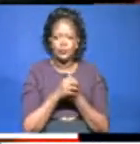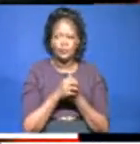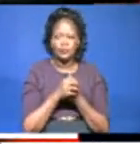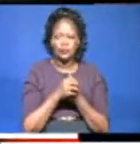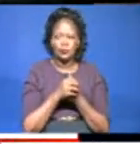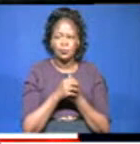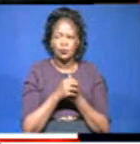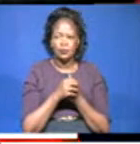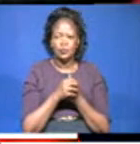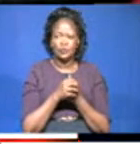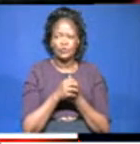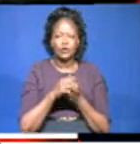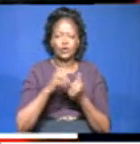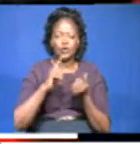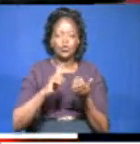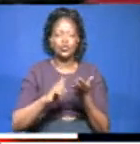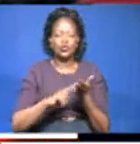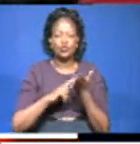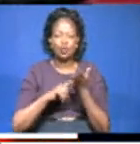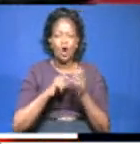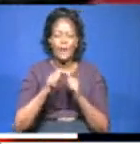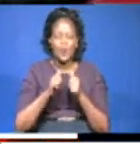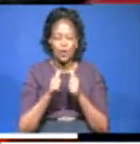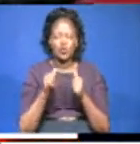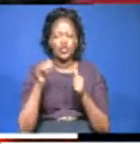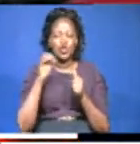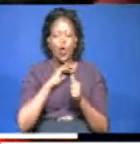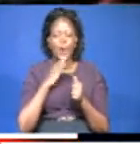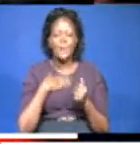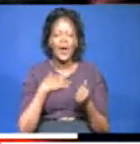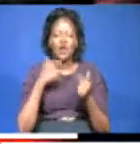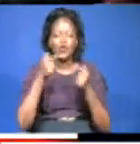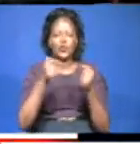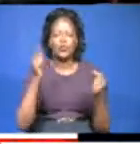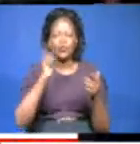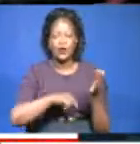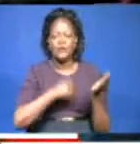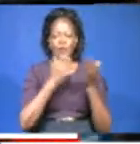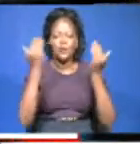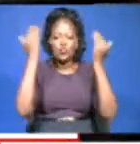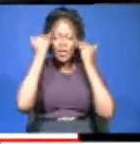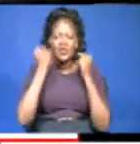dukuduku zetu kupinga yale yameletwa kotini, na sisi tuweze